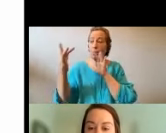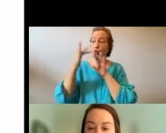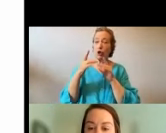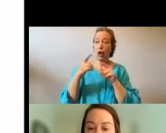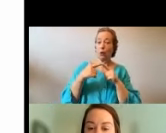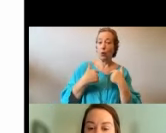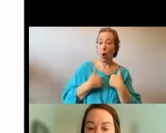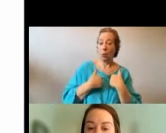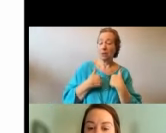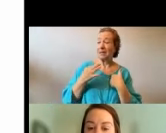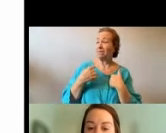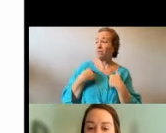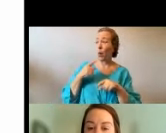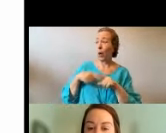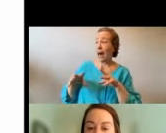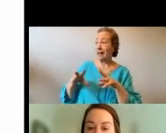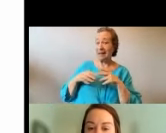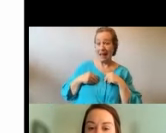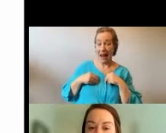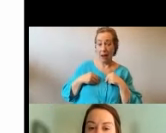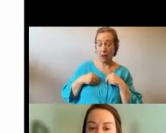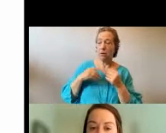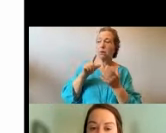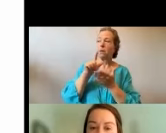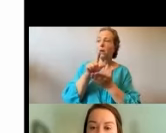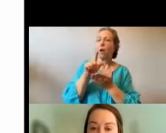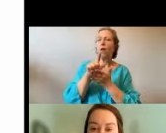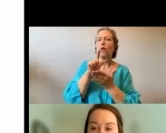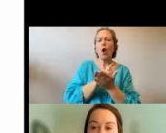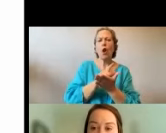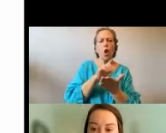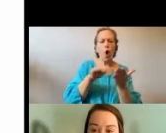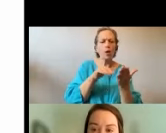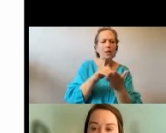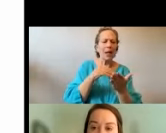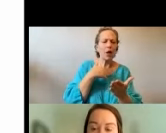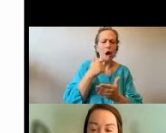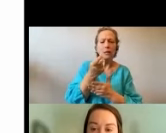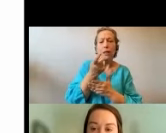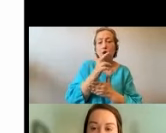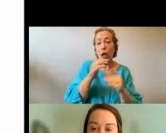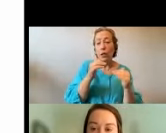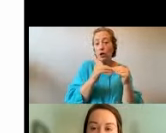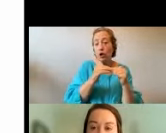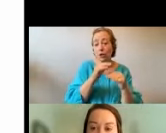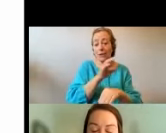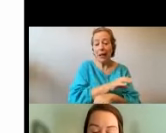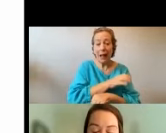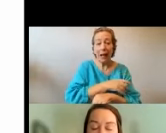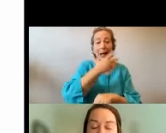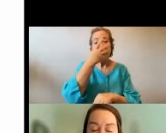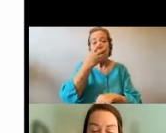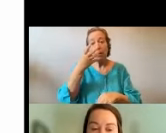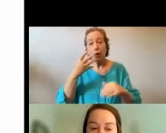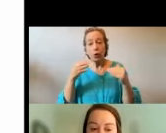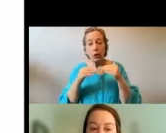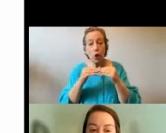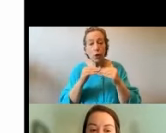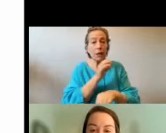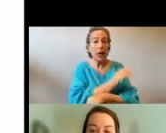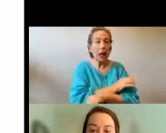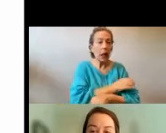one reason or another. My law school also has a gender justice clinic and a civil advocacy clinic and an immigrant justice clinic, many other clinics